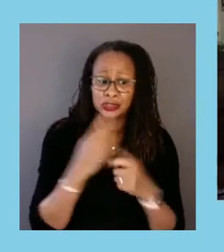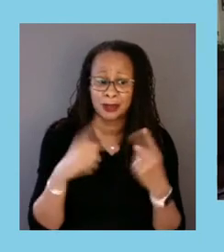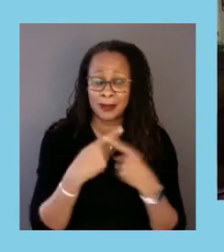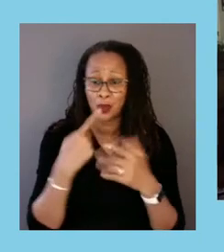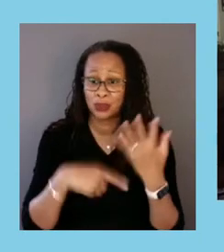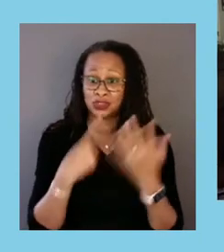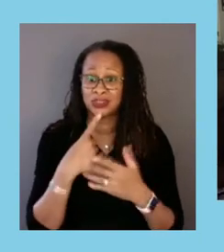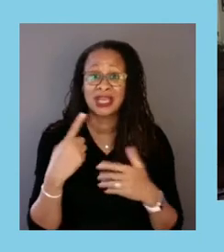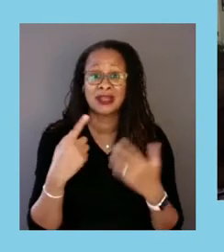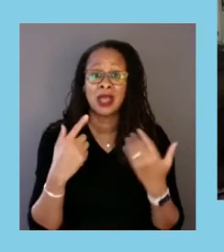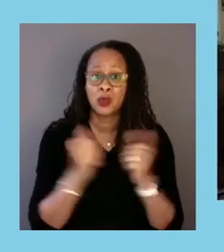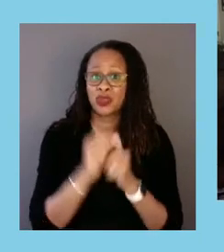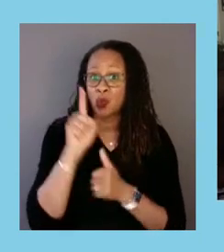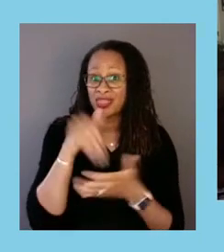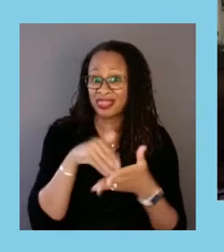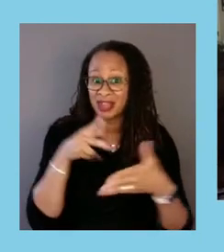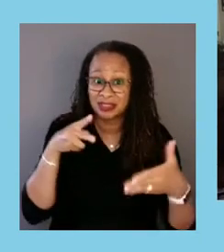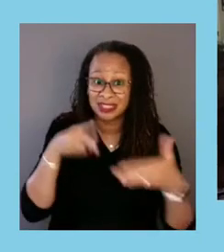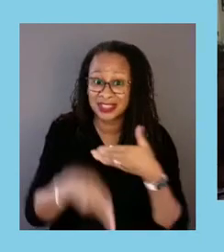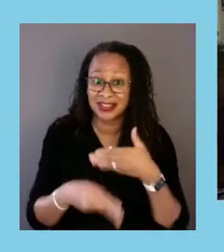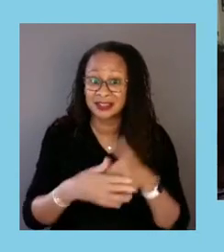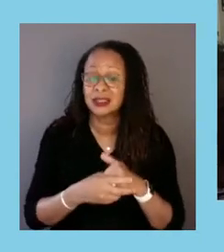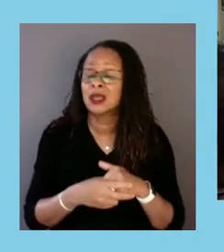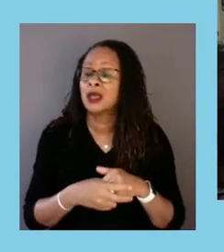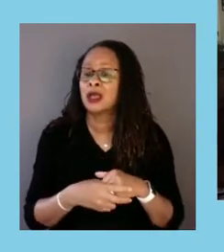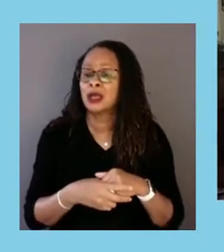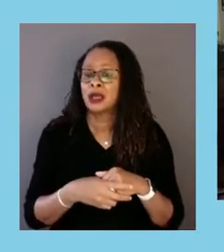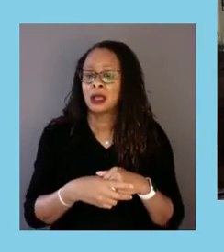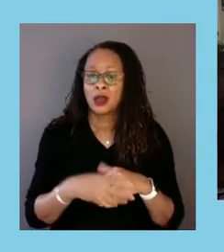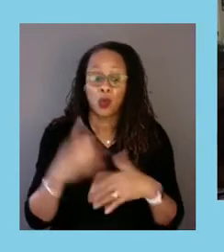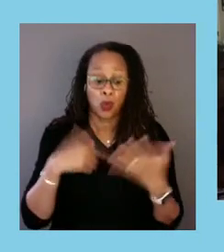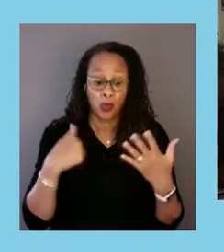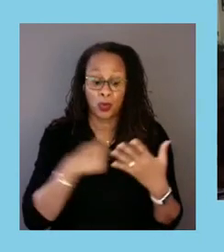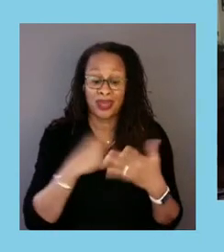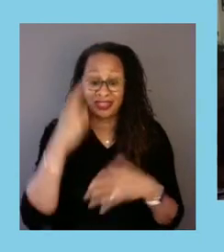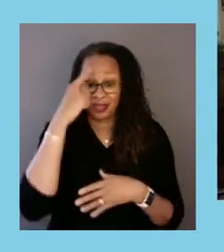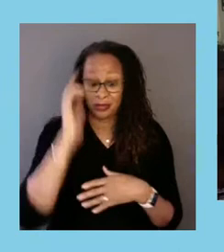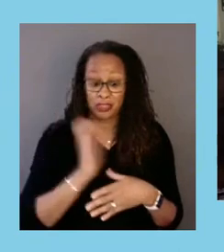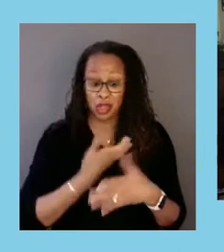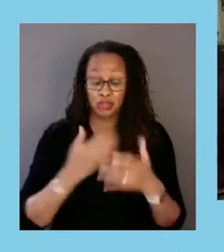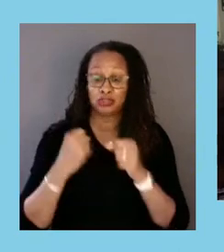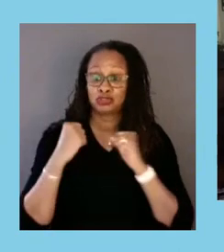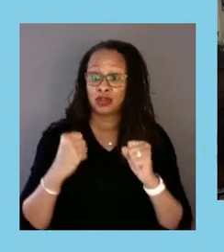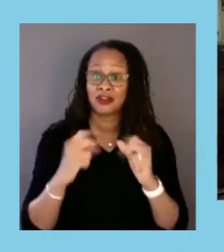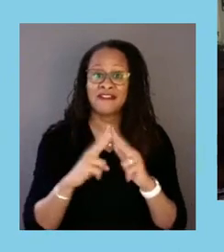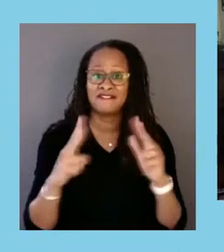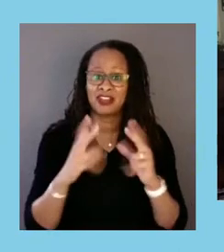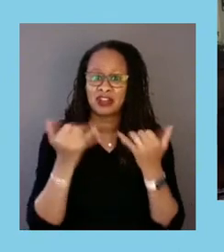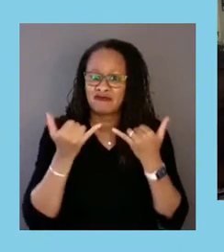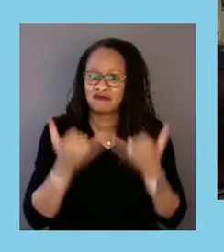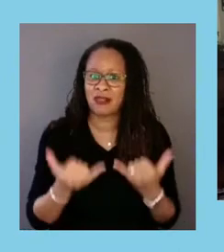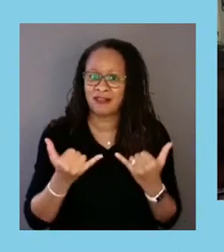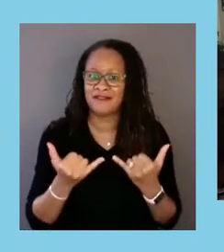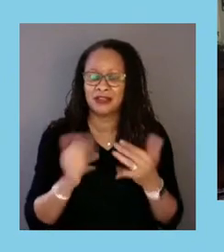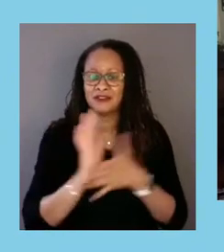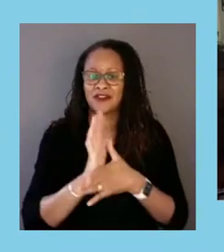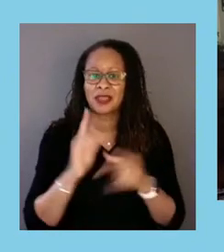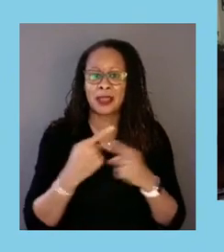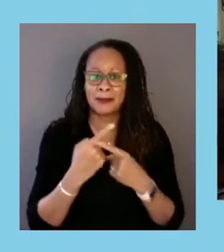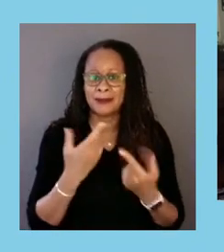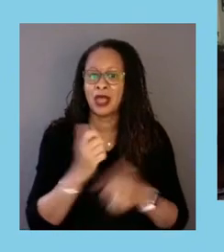cuts, to be honest, what we thought was our strength, which was it was a very relevant film. It was about